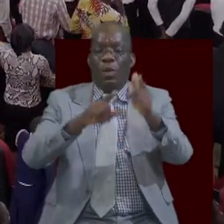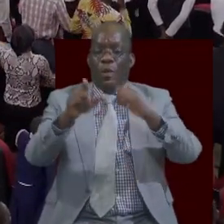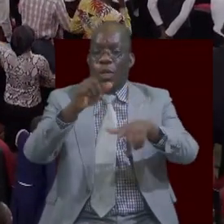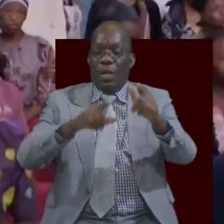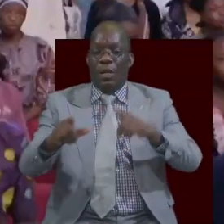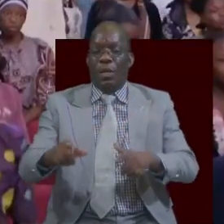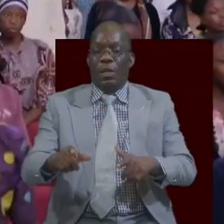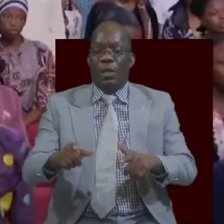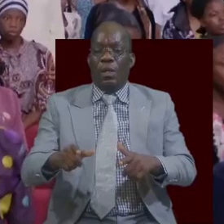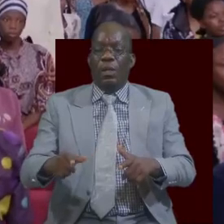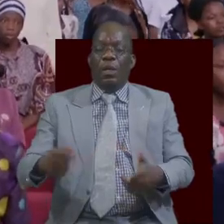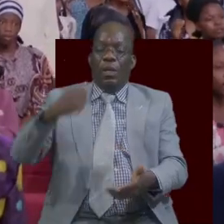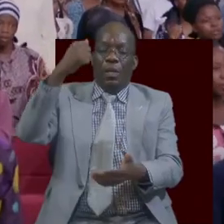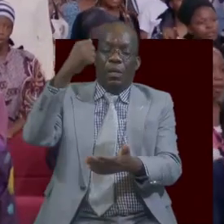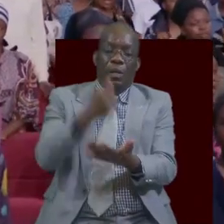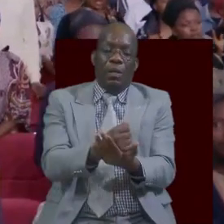again.